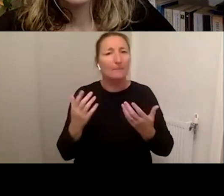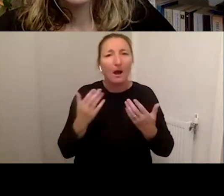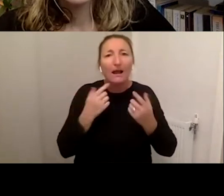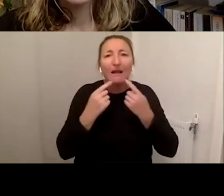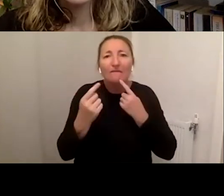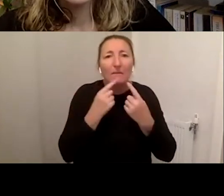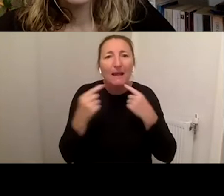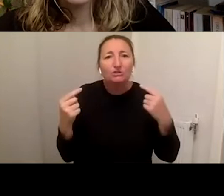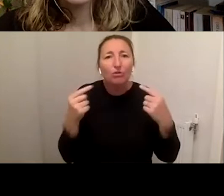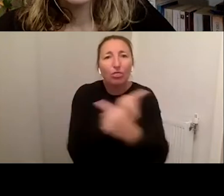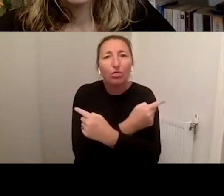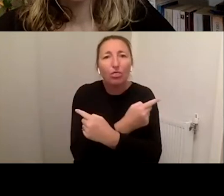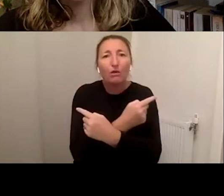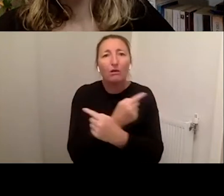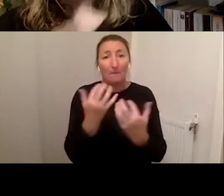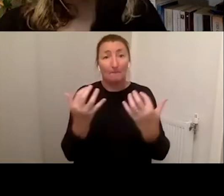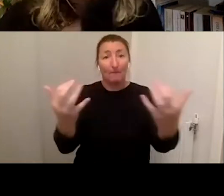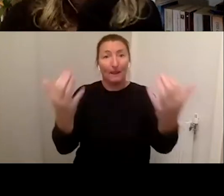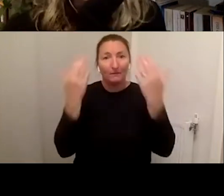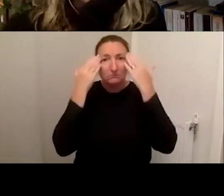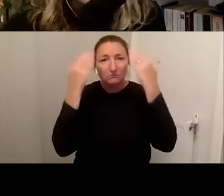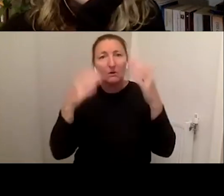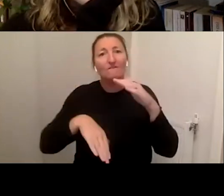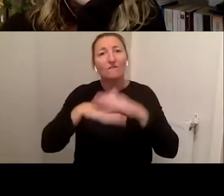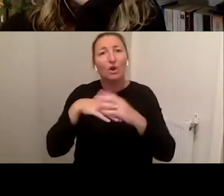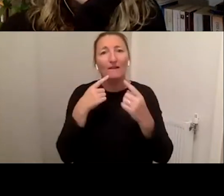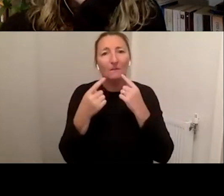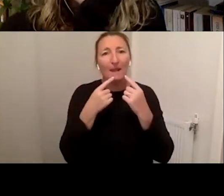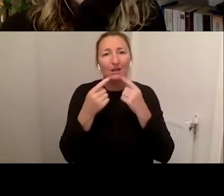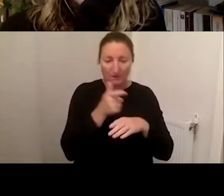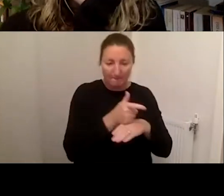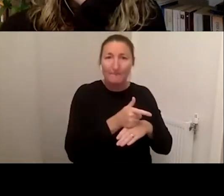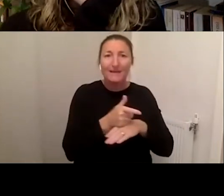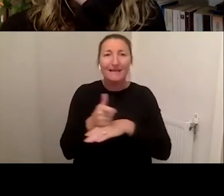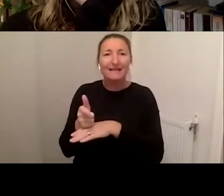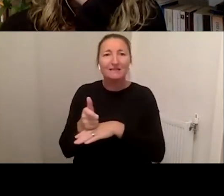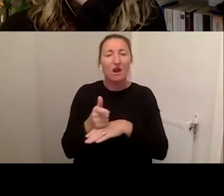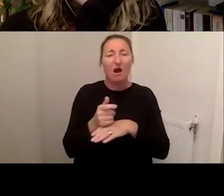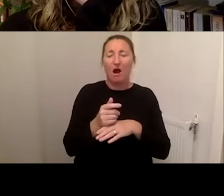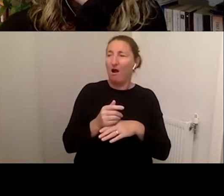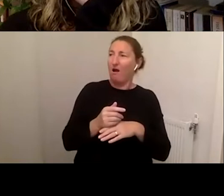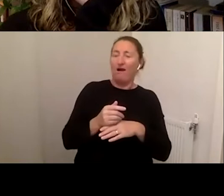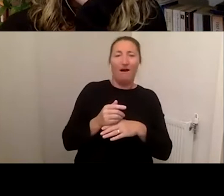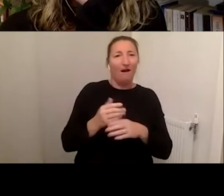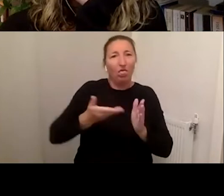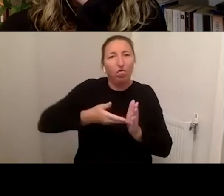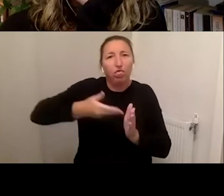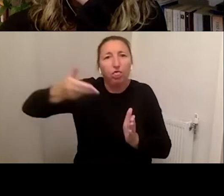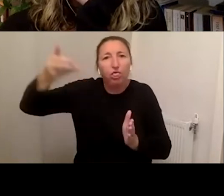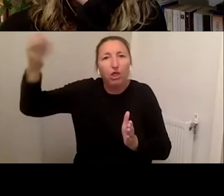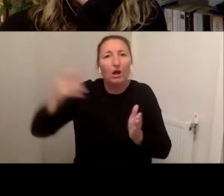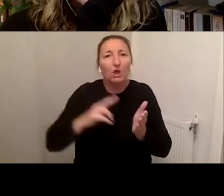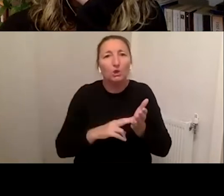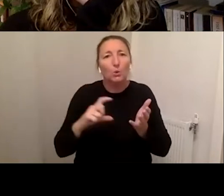out into the public domain, not only by government, but the media itself. And I know that sounds like a colourful thing to say right at the beginning, but it's